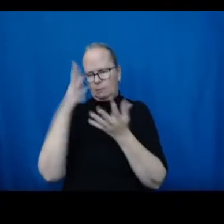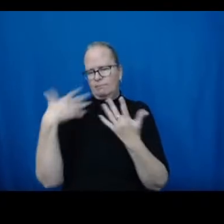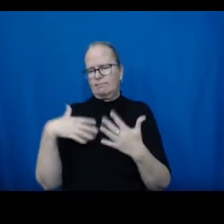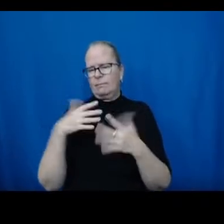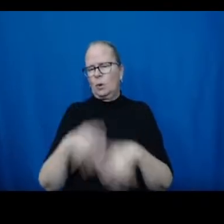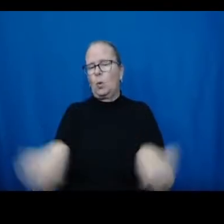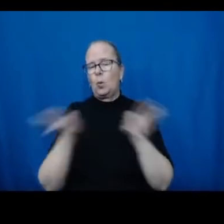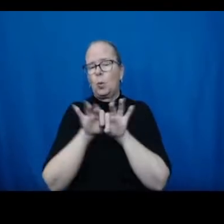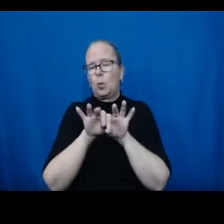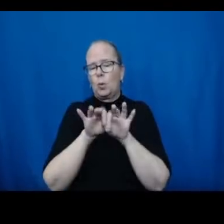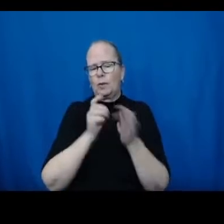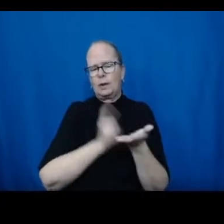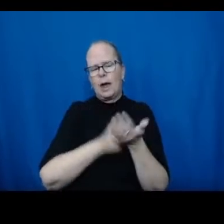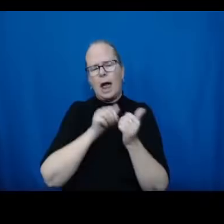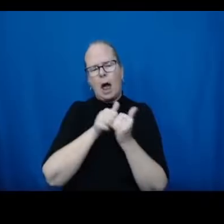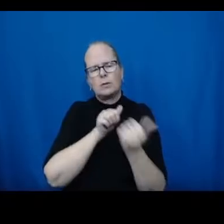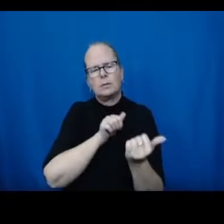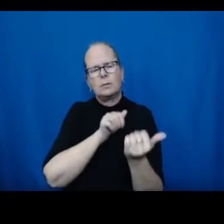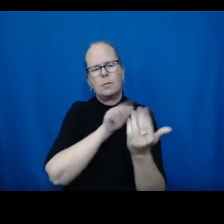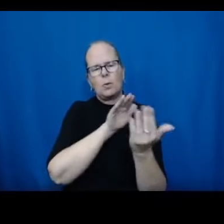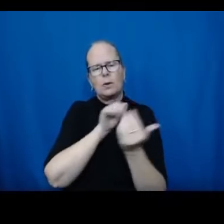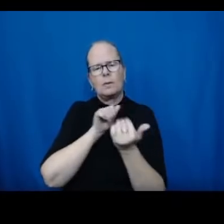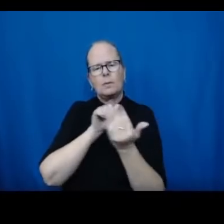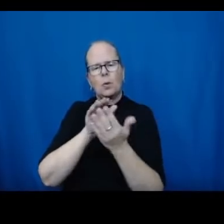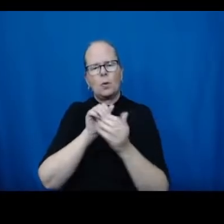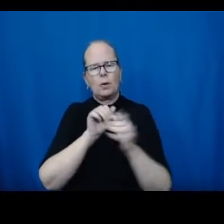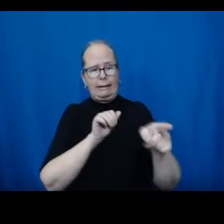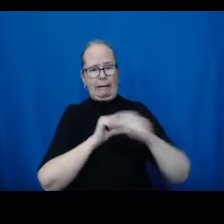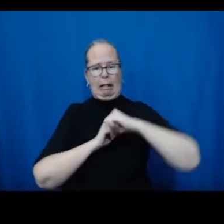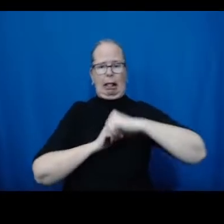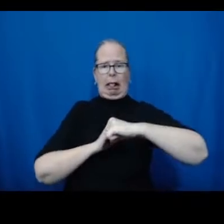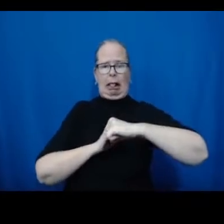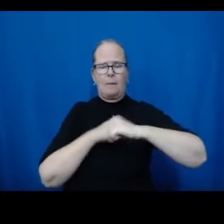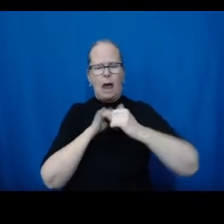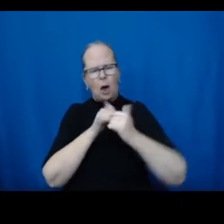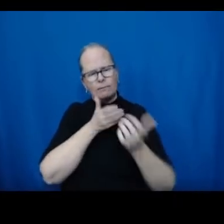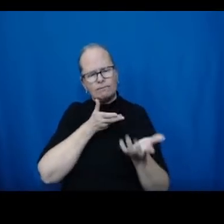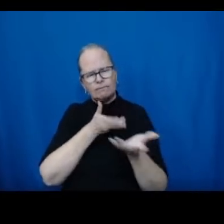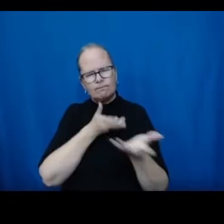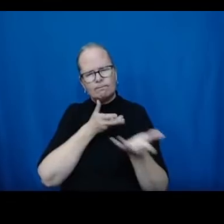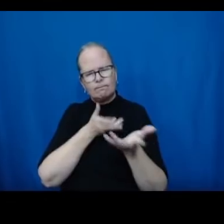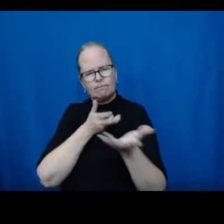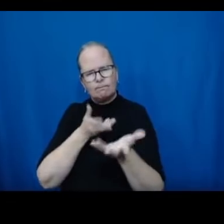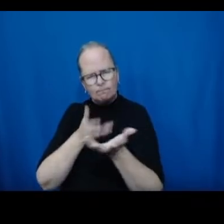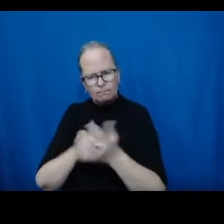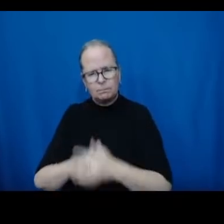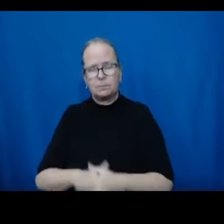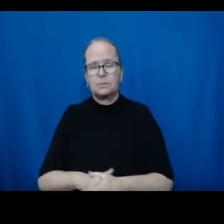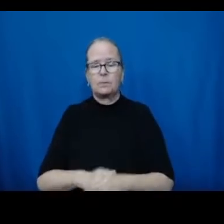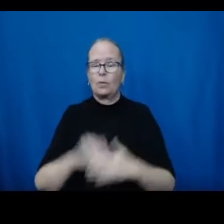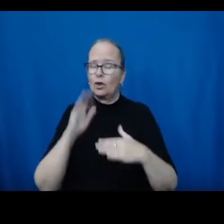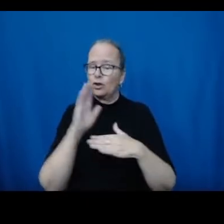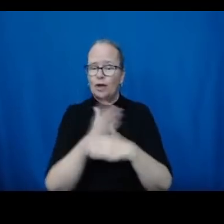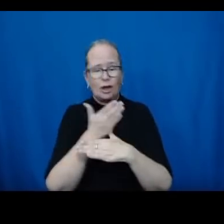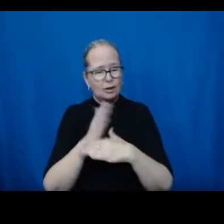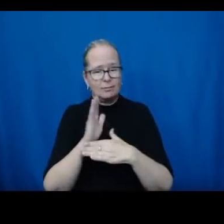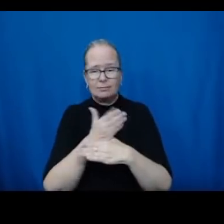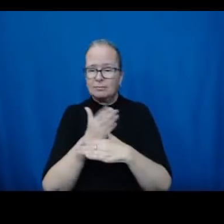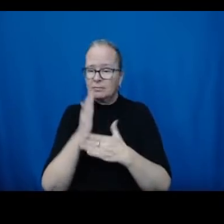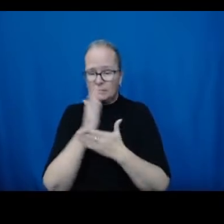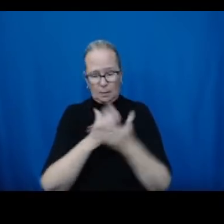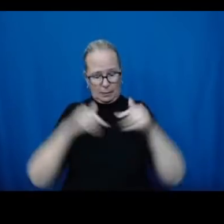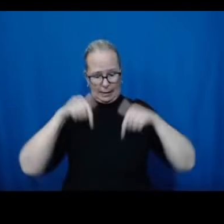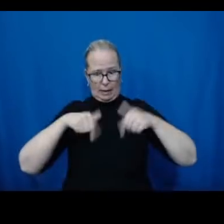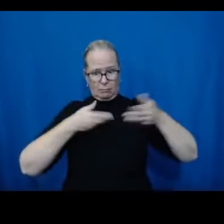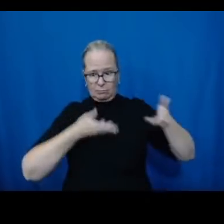free to revisit, share sections of the panel. We'll often cut it up afterwards. All of these humans have wonderful Twitter feeds with a whole